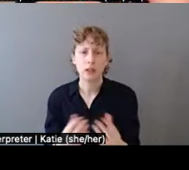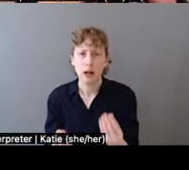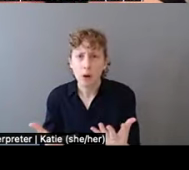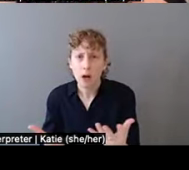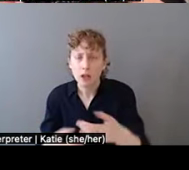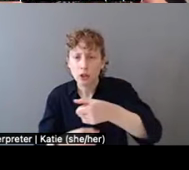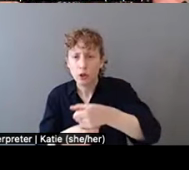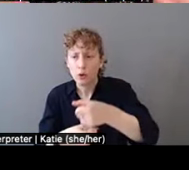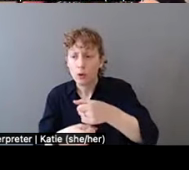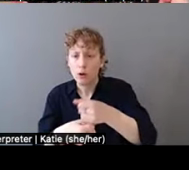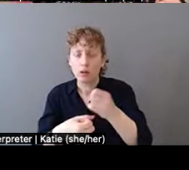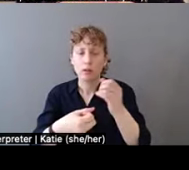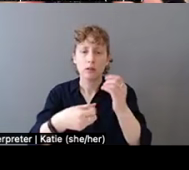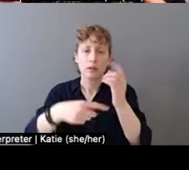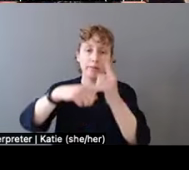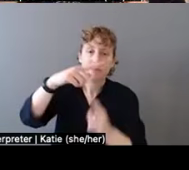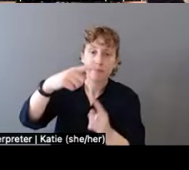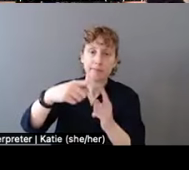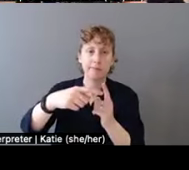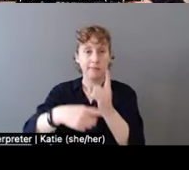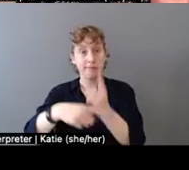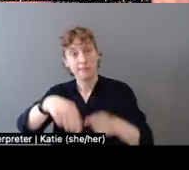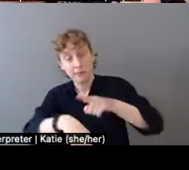example, 0.5. So this is like a part-time